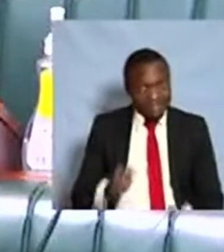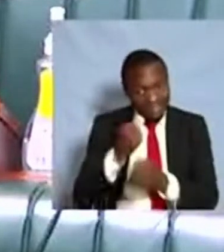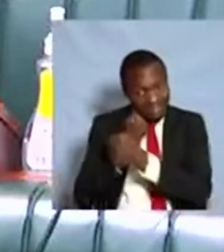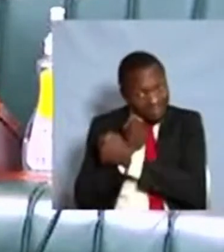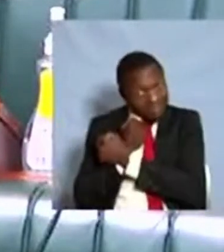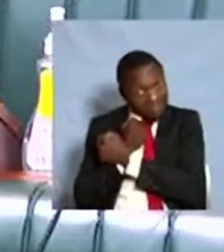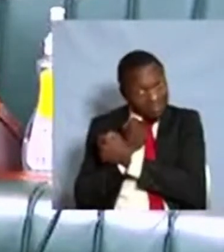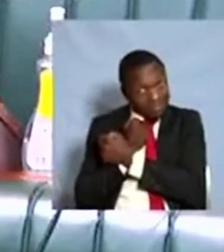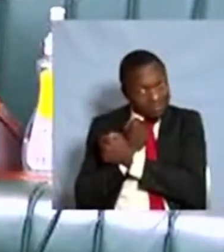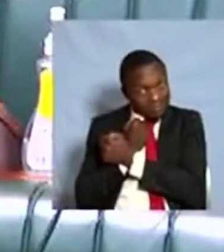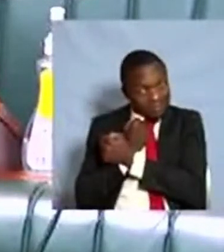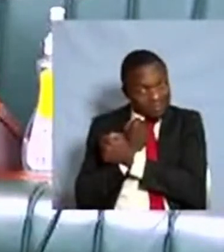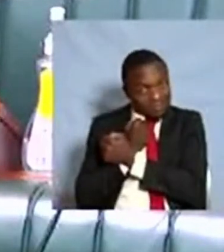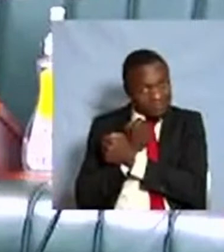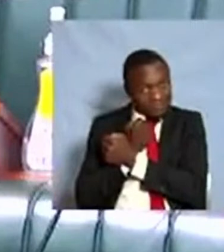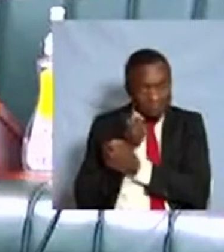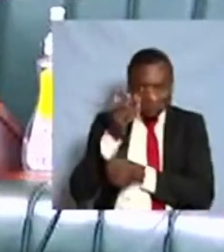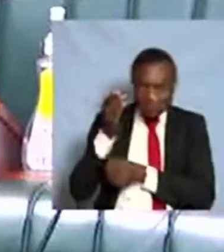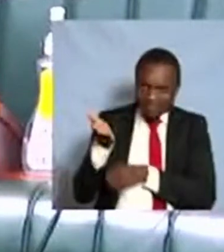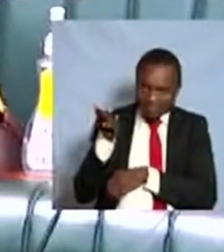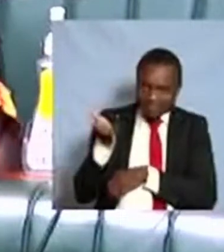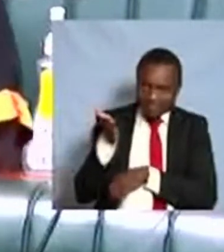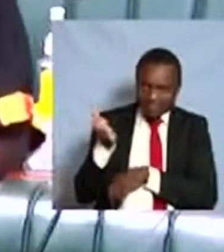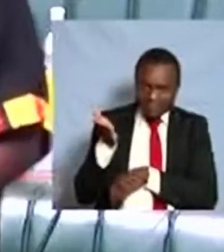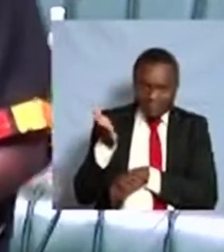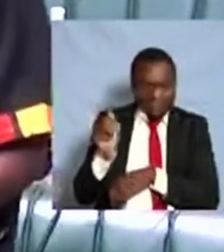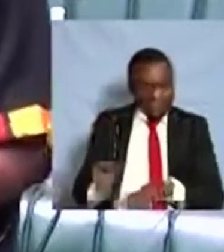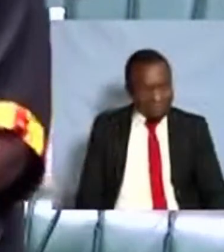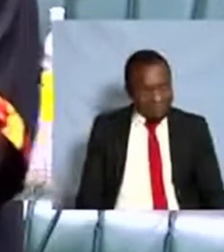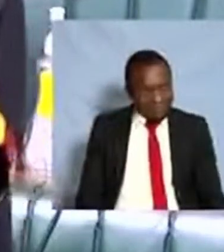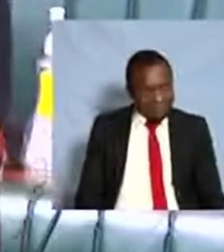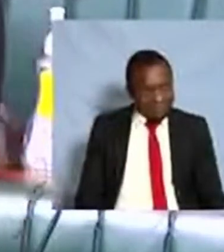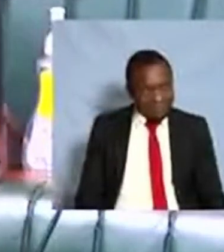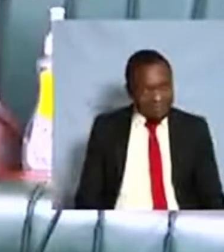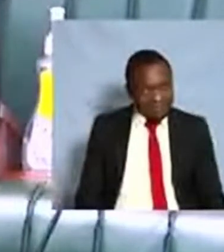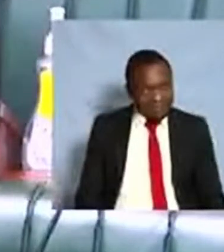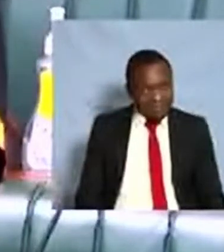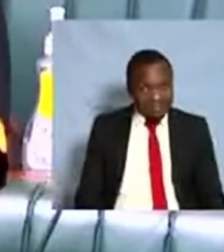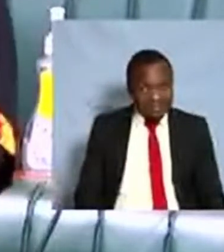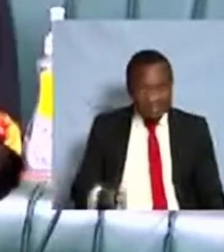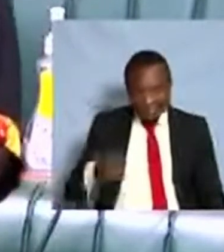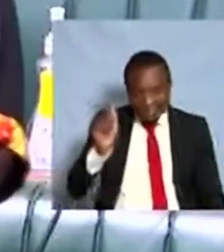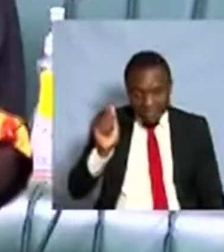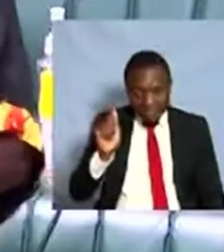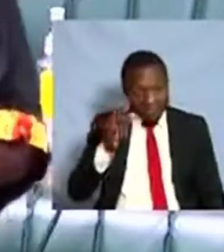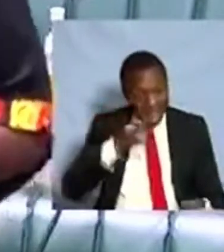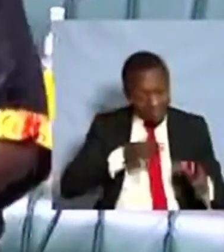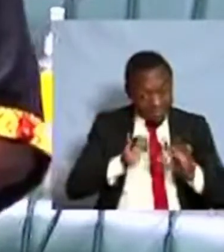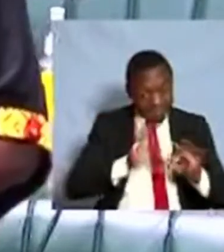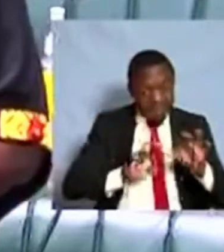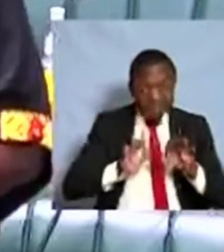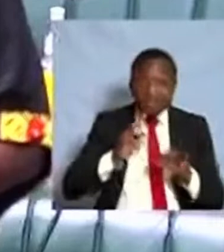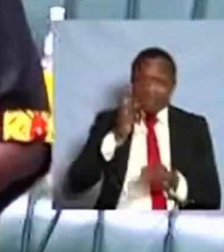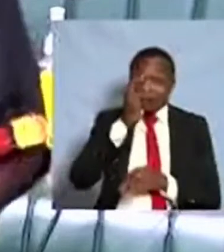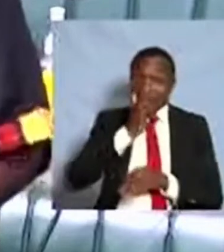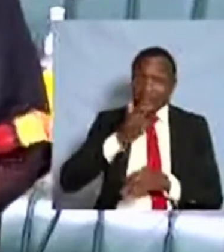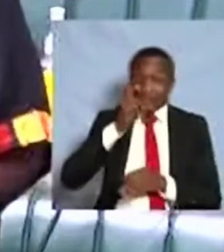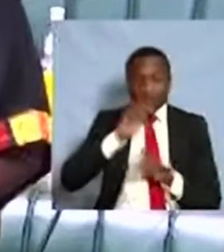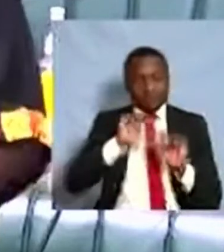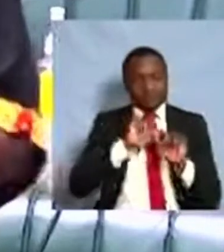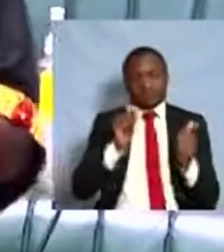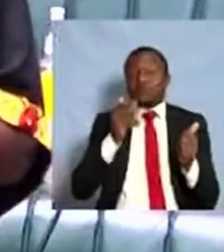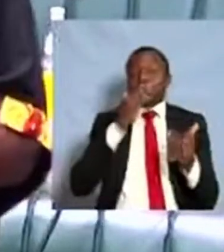patriotism, I was really, as I've alluded to, the speech itself was